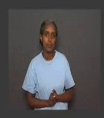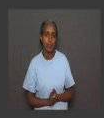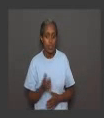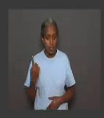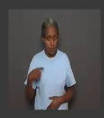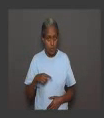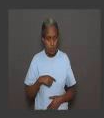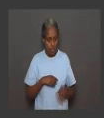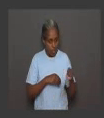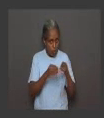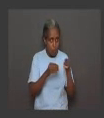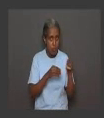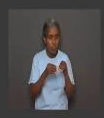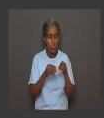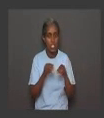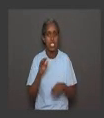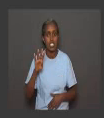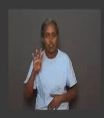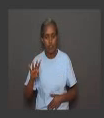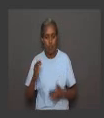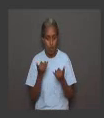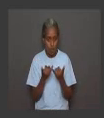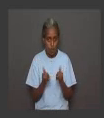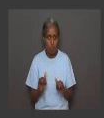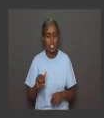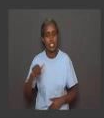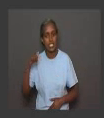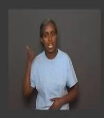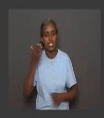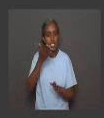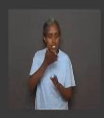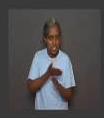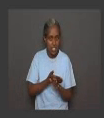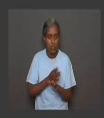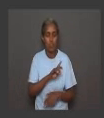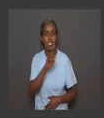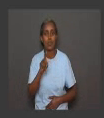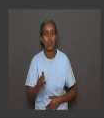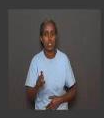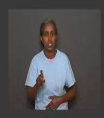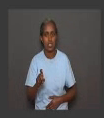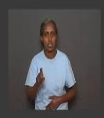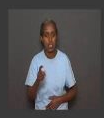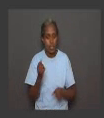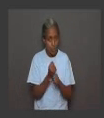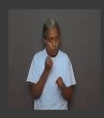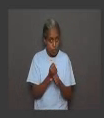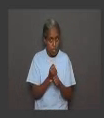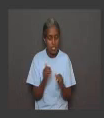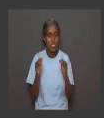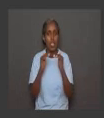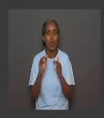We can move the 4 over to the other side of the equation to make it